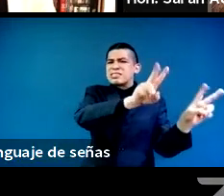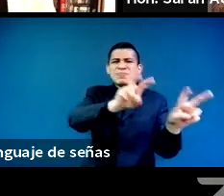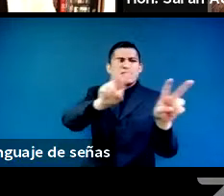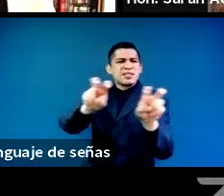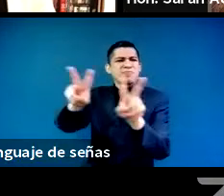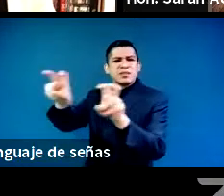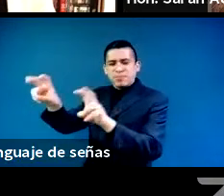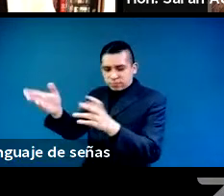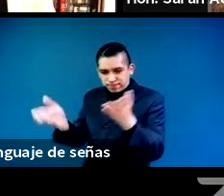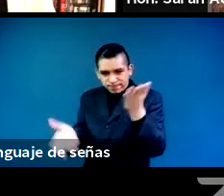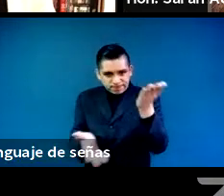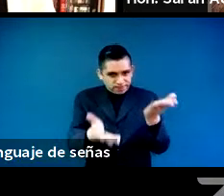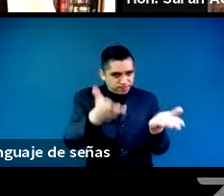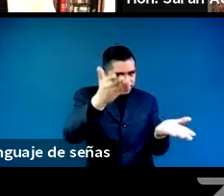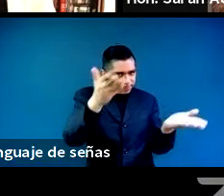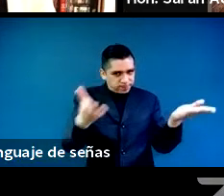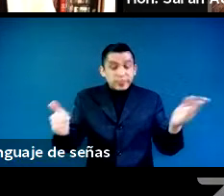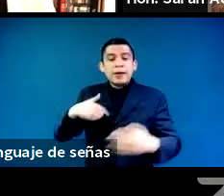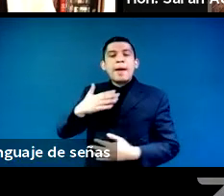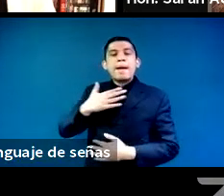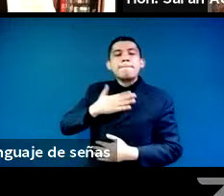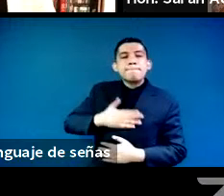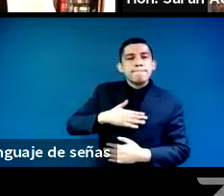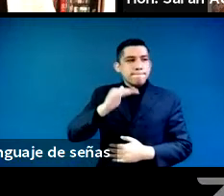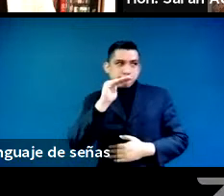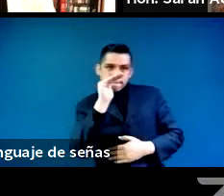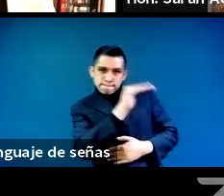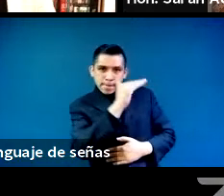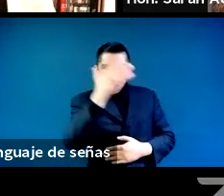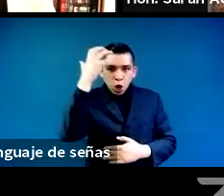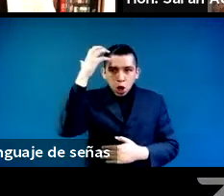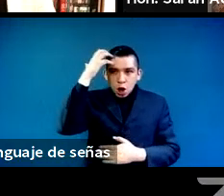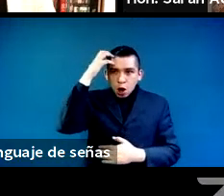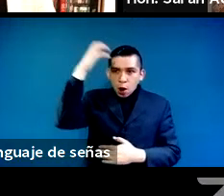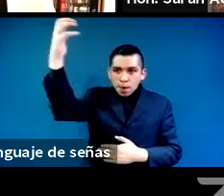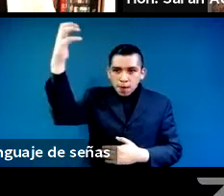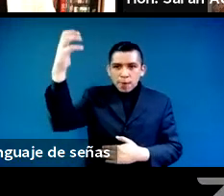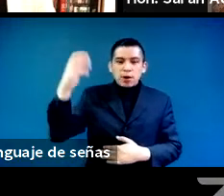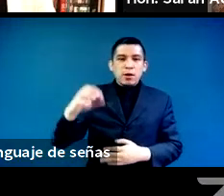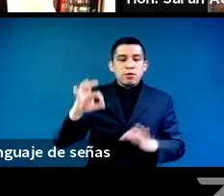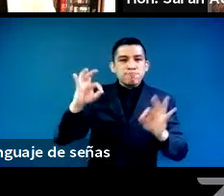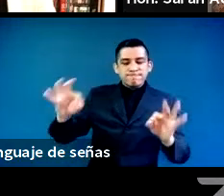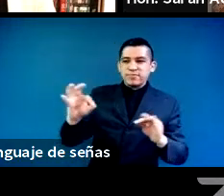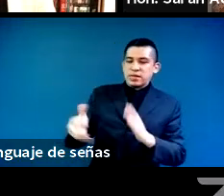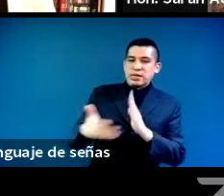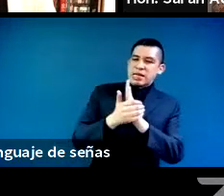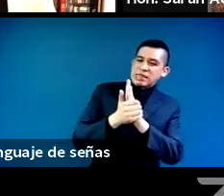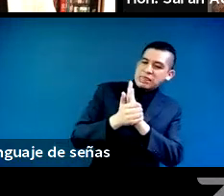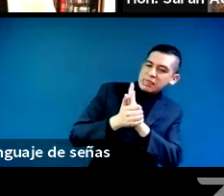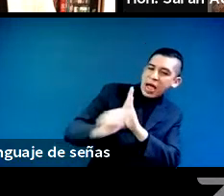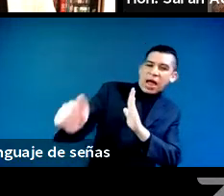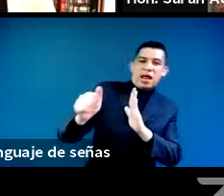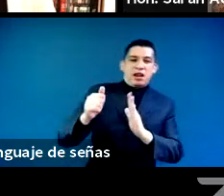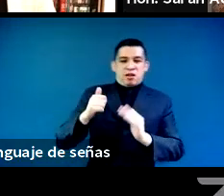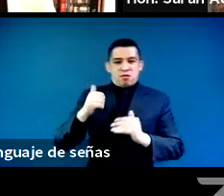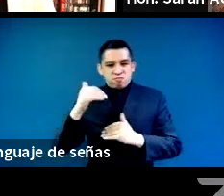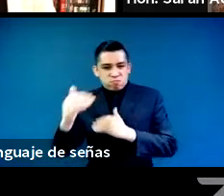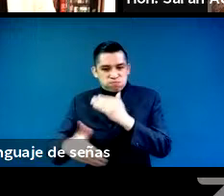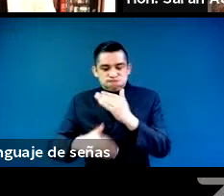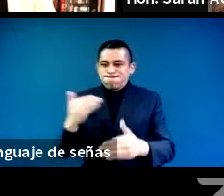abilities through mentoring and development programs, ensuring that women have the confidence and skills they need to improve